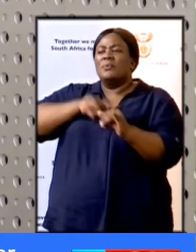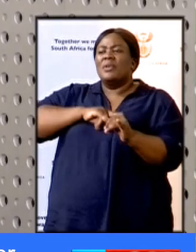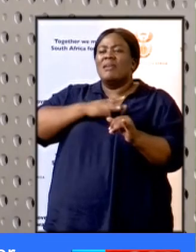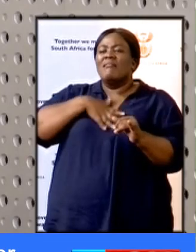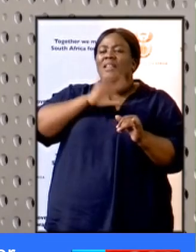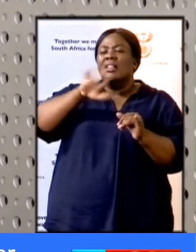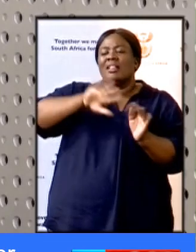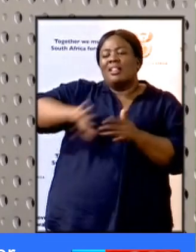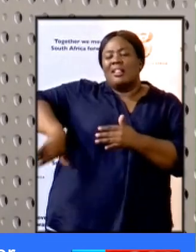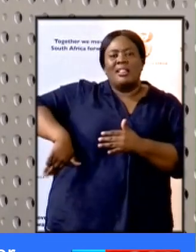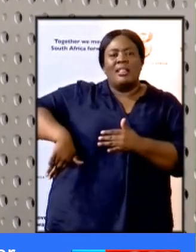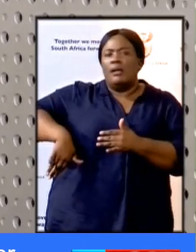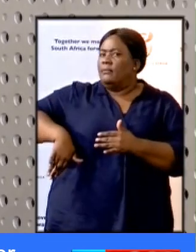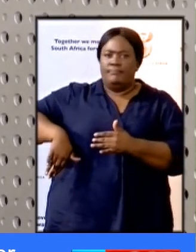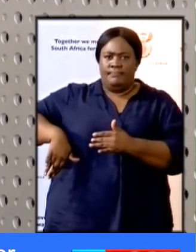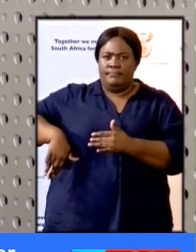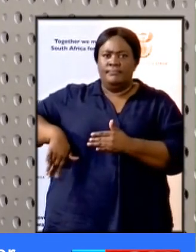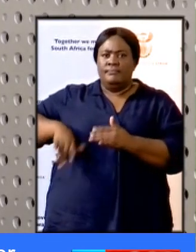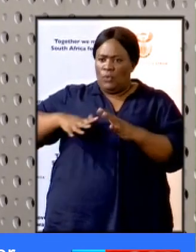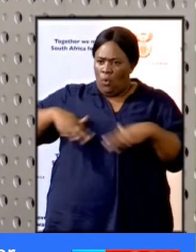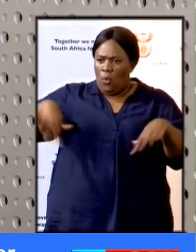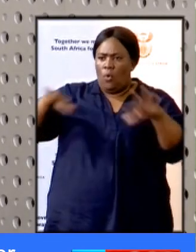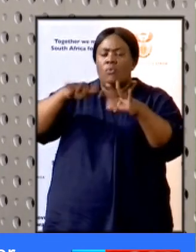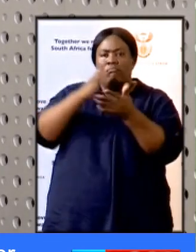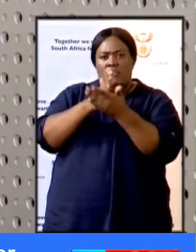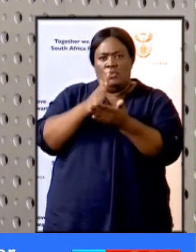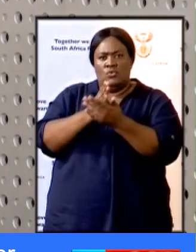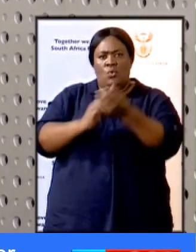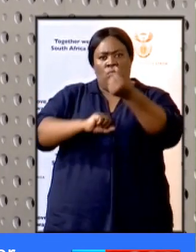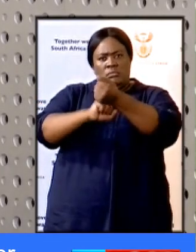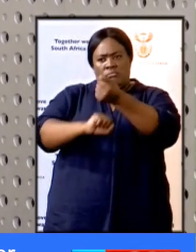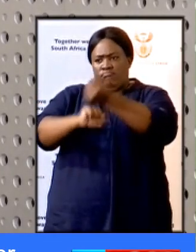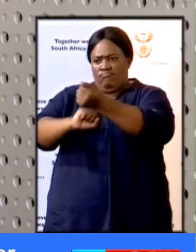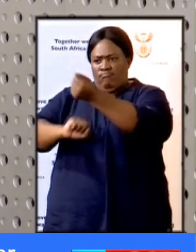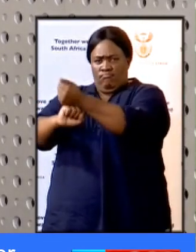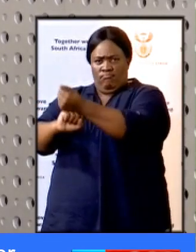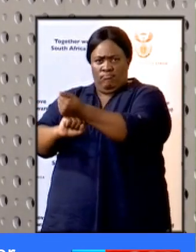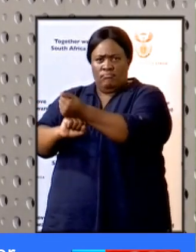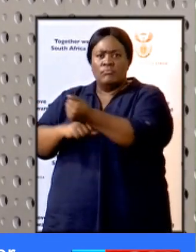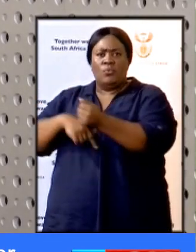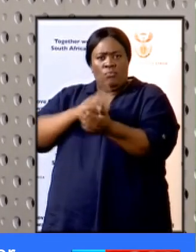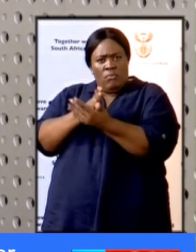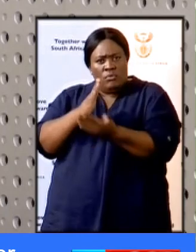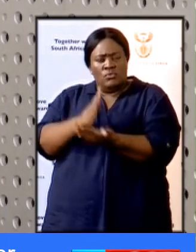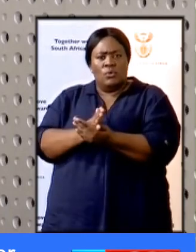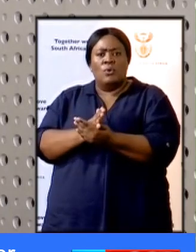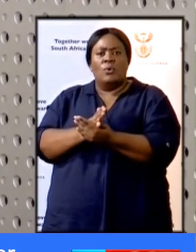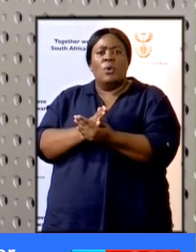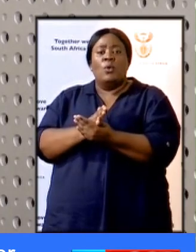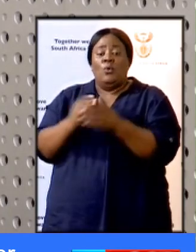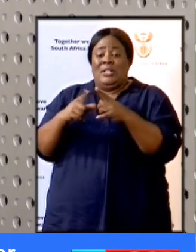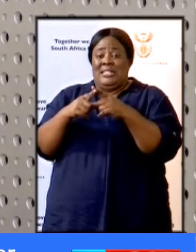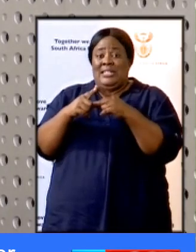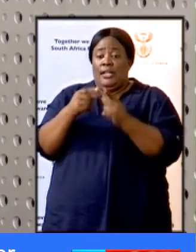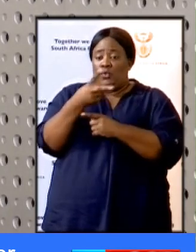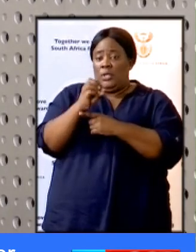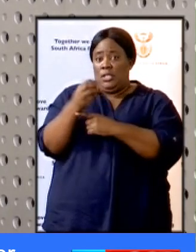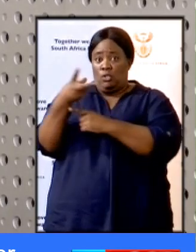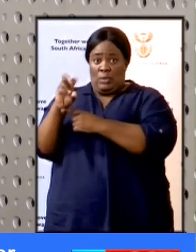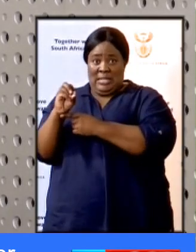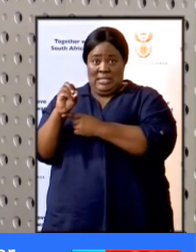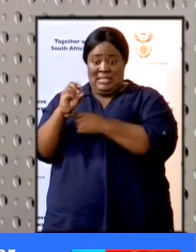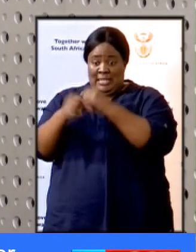our strategy in terms of ensuring that we do all we can to complete the 2020 academic